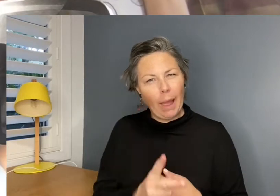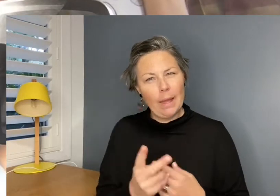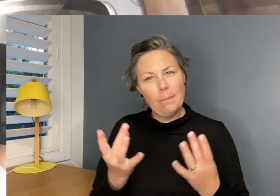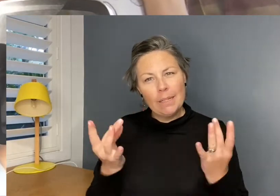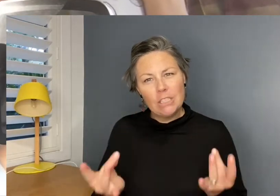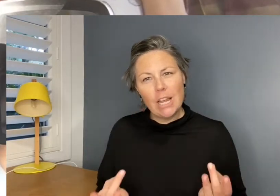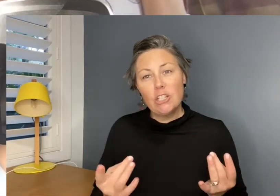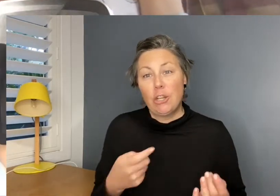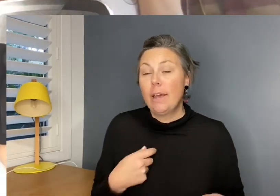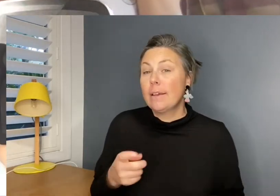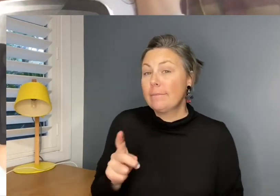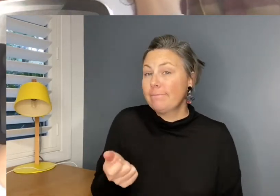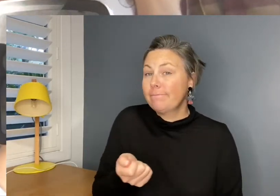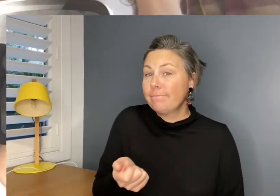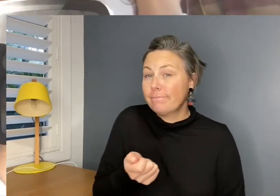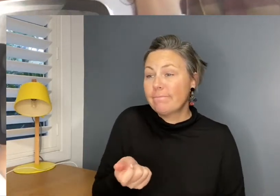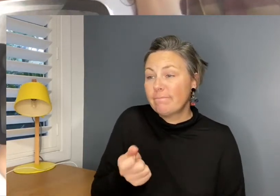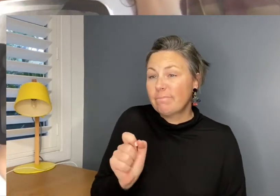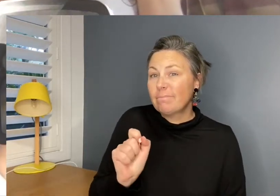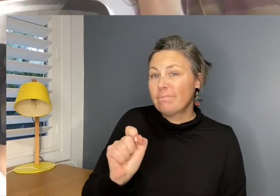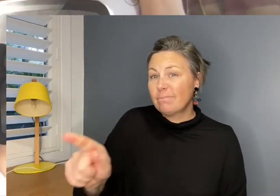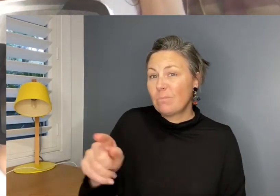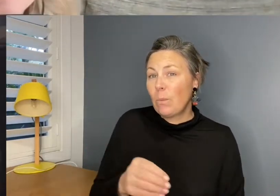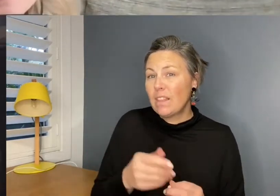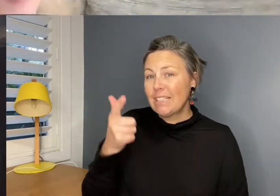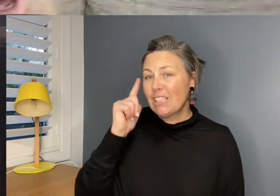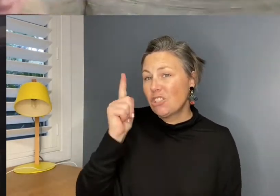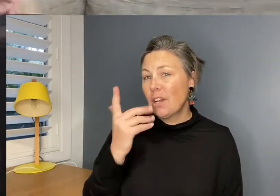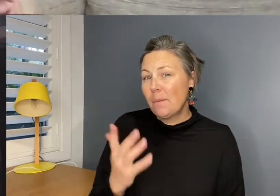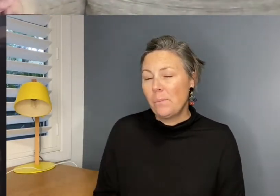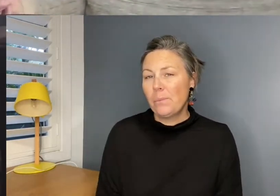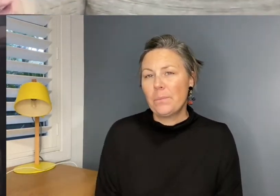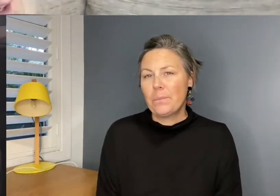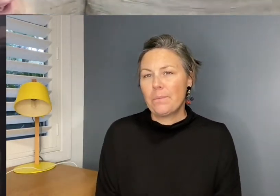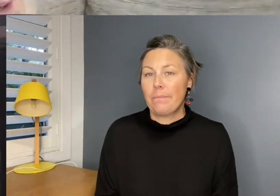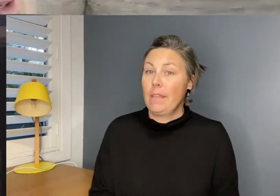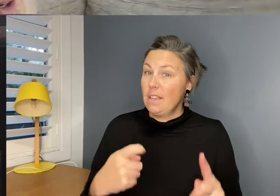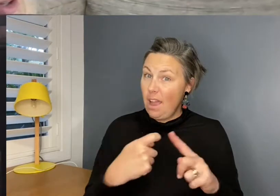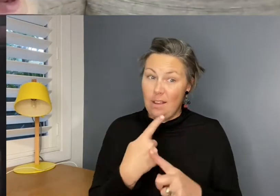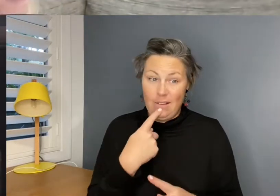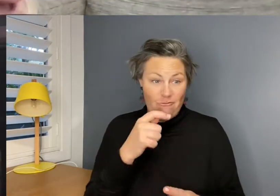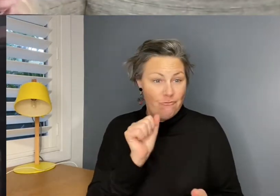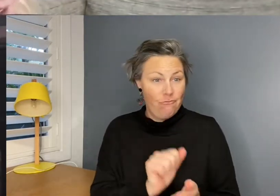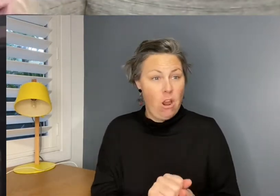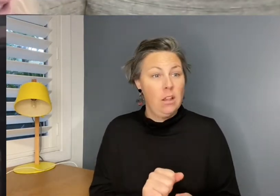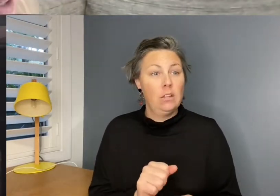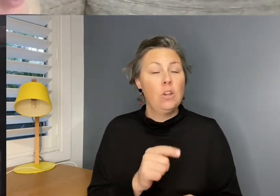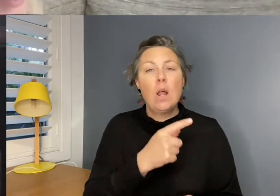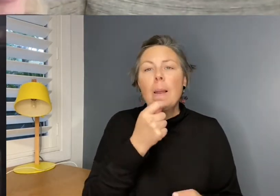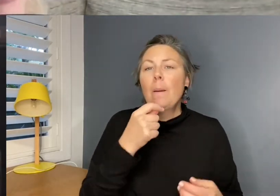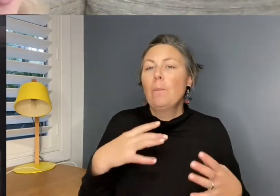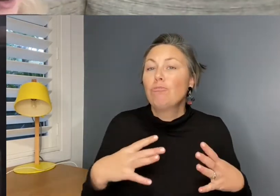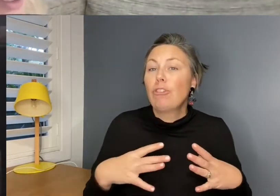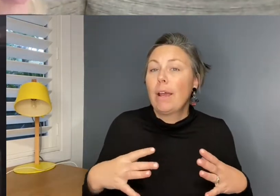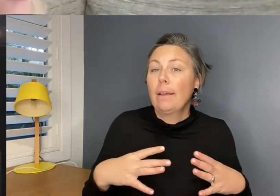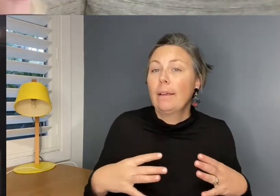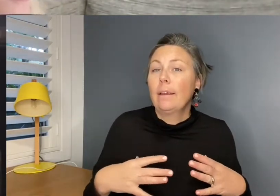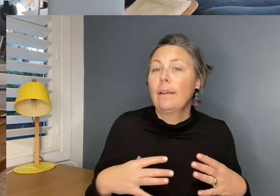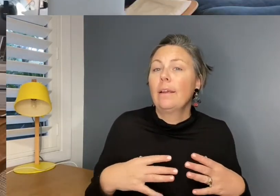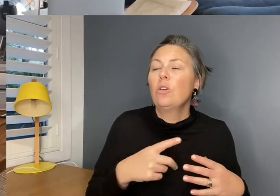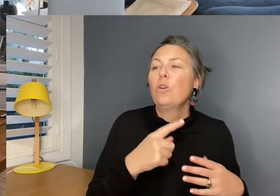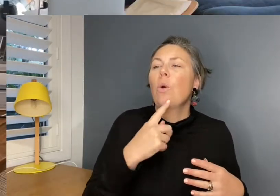get back into. And I've been texting with the meditation This is teacher what who taught happens, us. right? You'll get back into it. You're just having a little